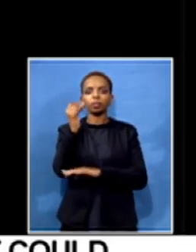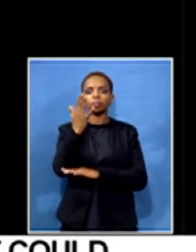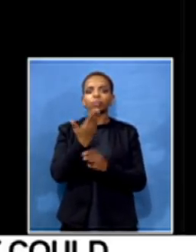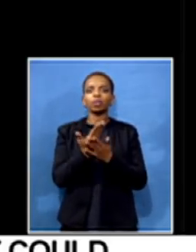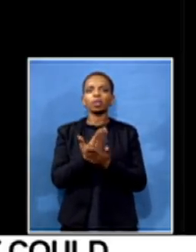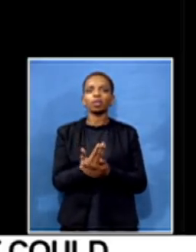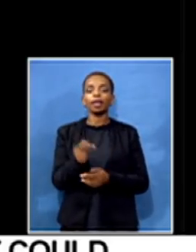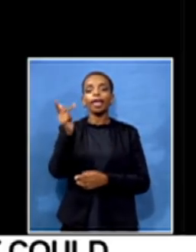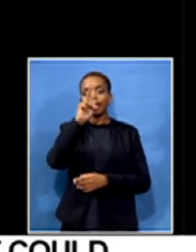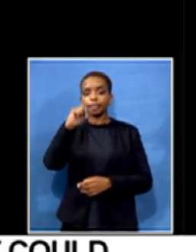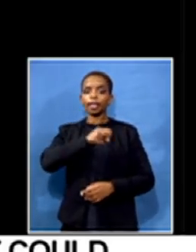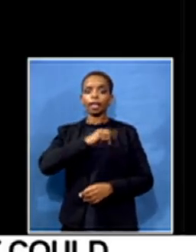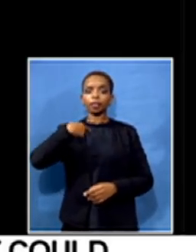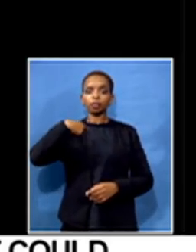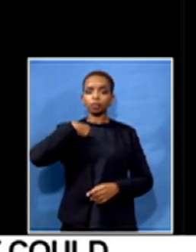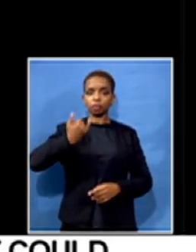is forfeited.